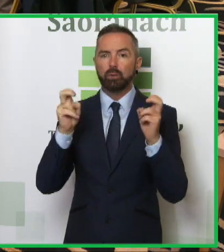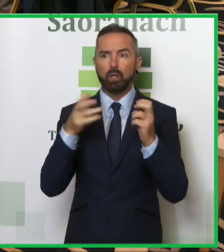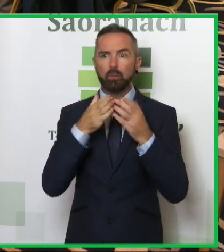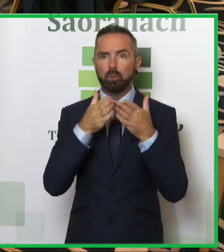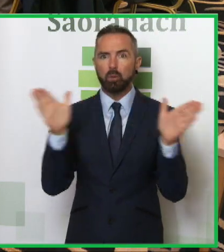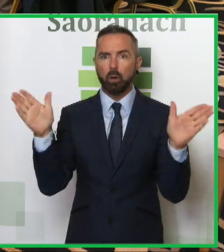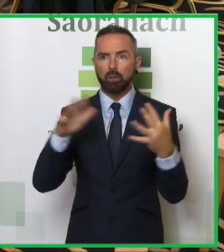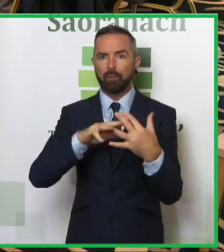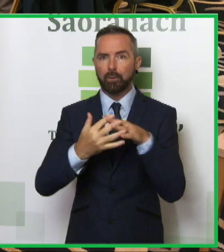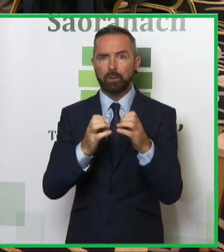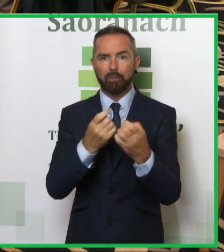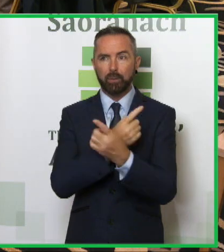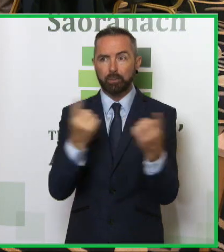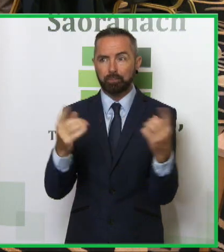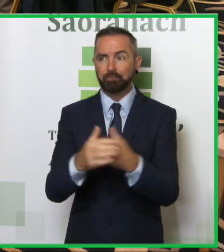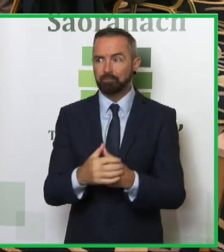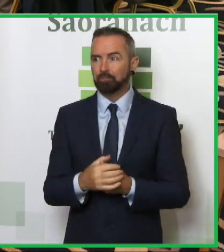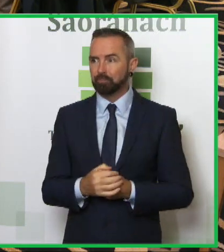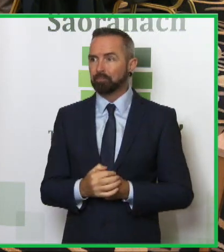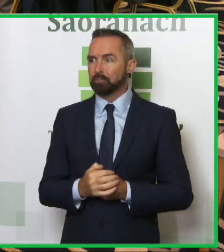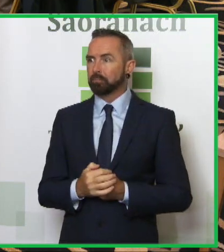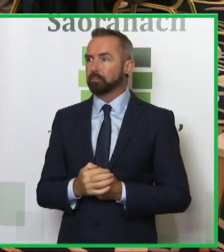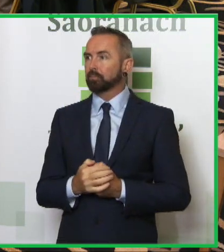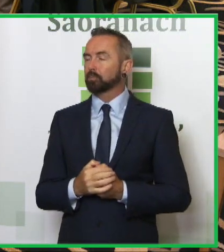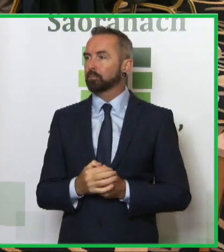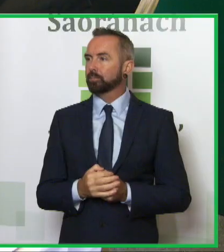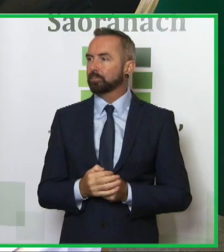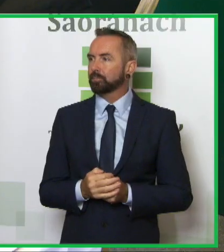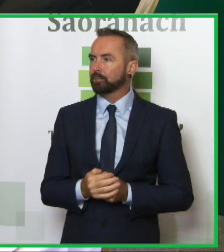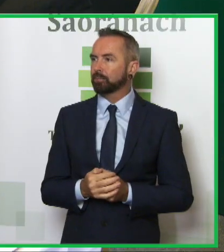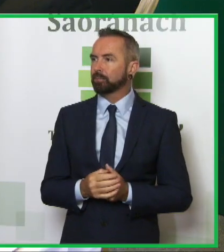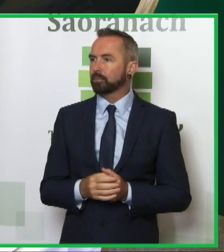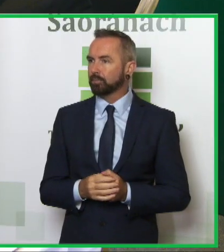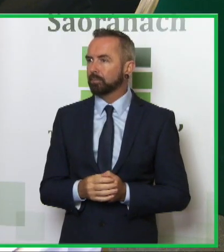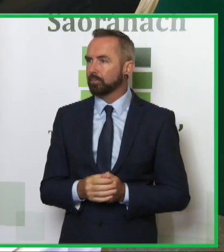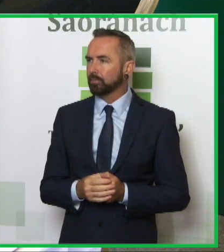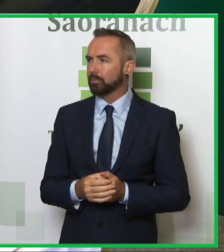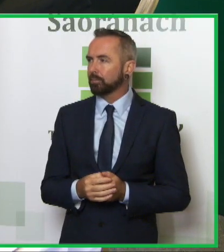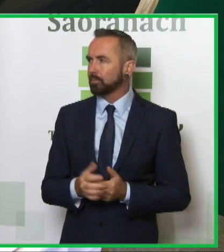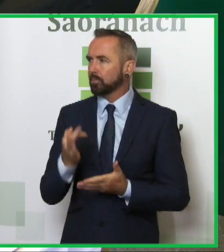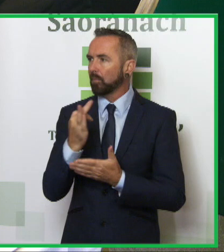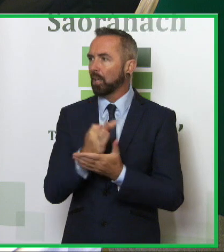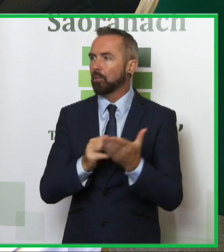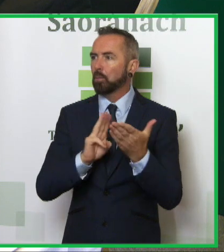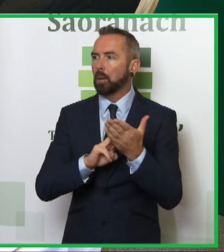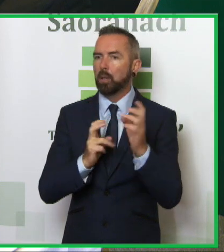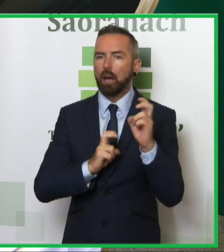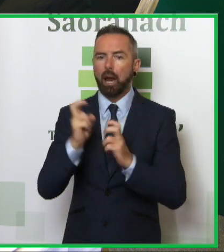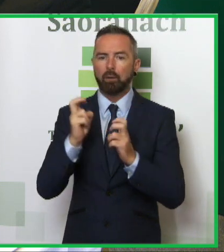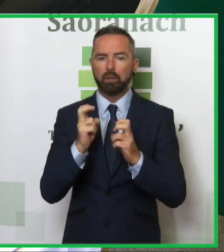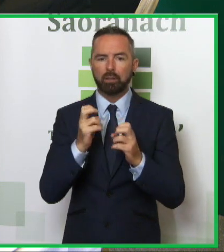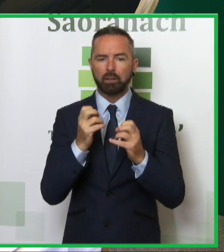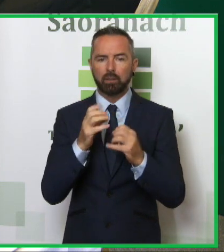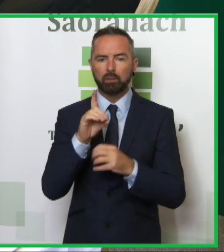the issue, right? So there has been a number of members throughout the course of the process arguing that drugs like